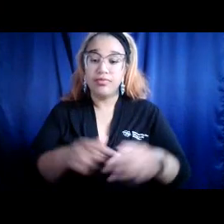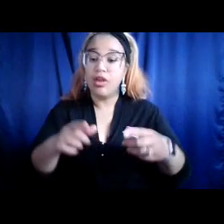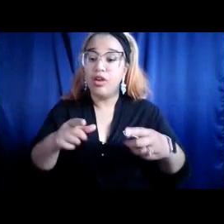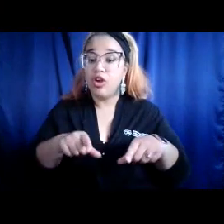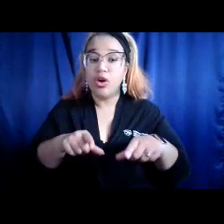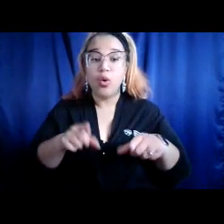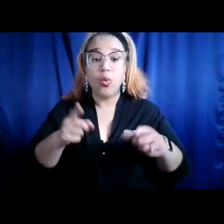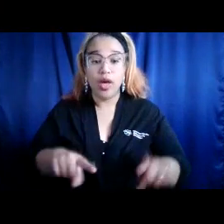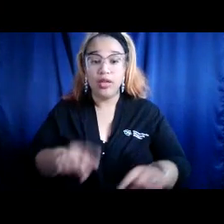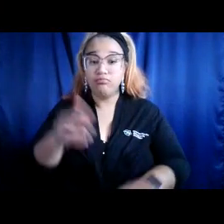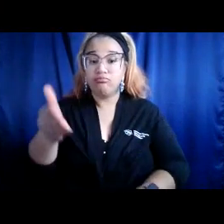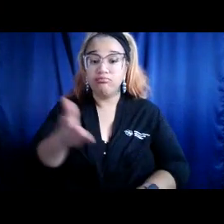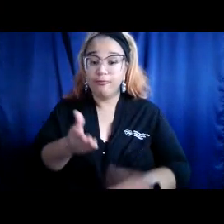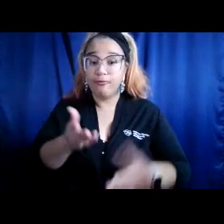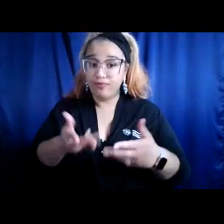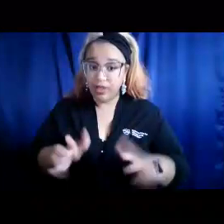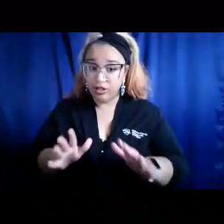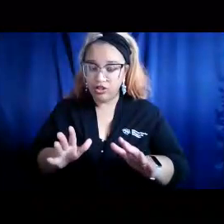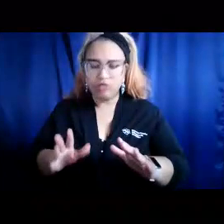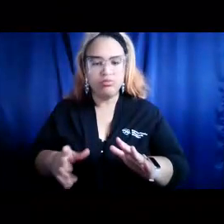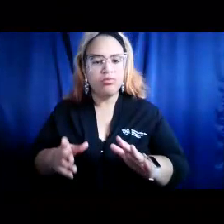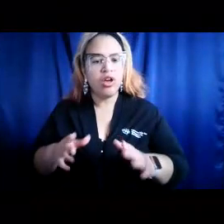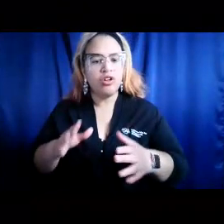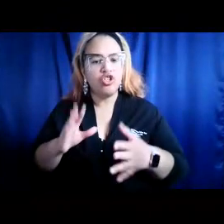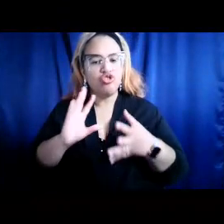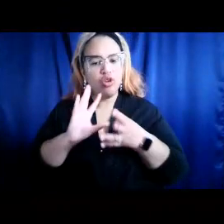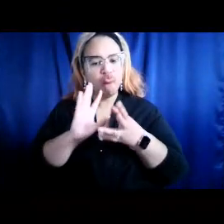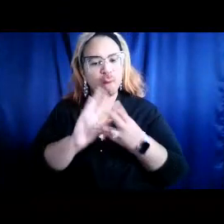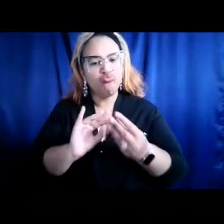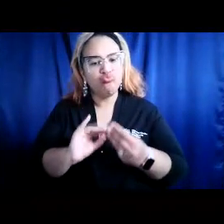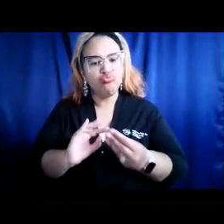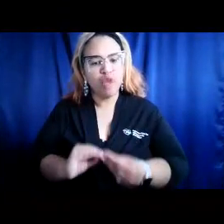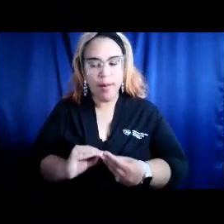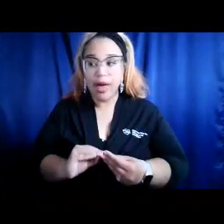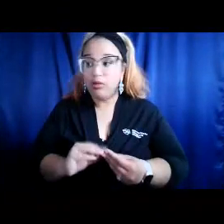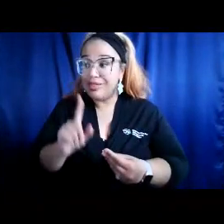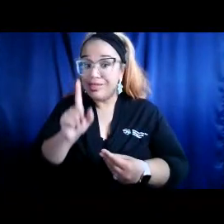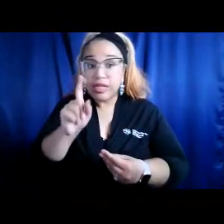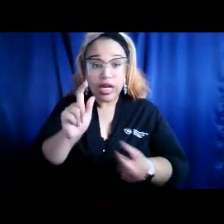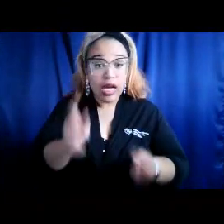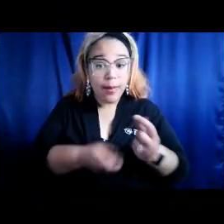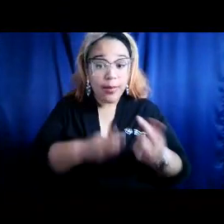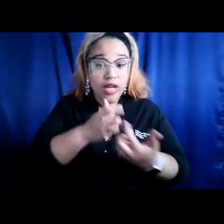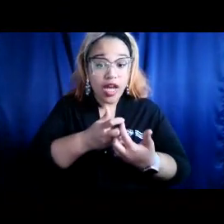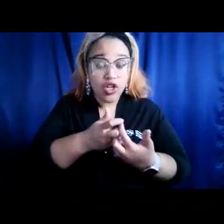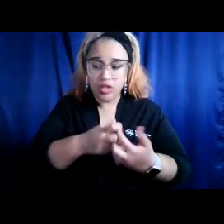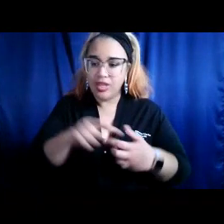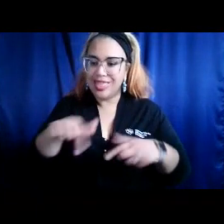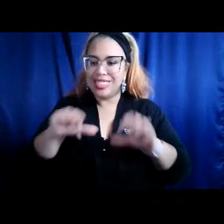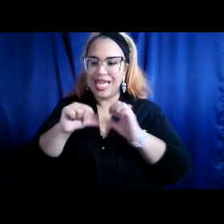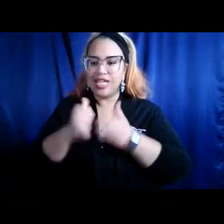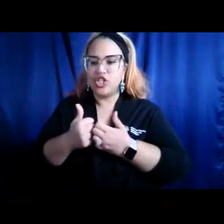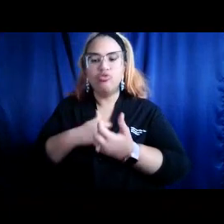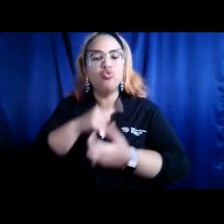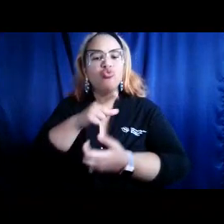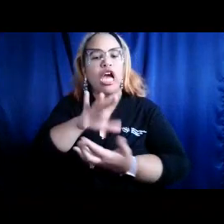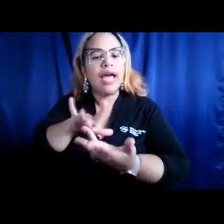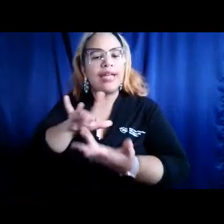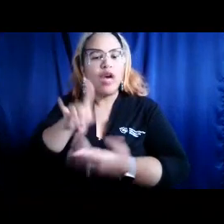and accommodation contacts. You can also ensure that your digital platforms and physical spaces